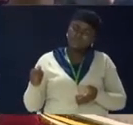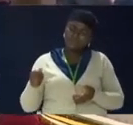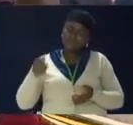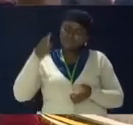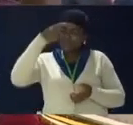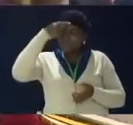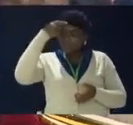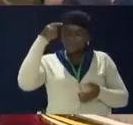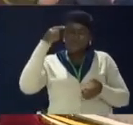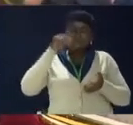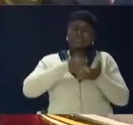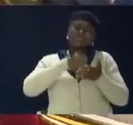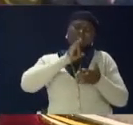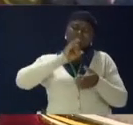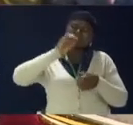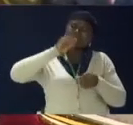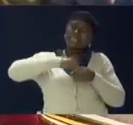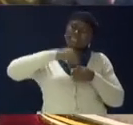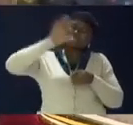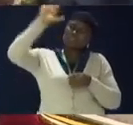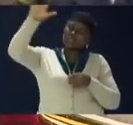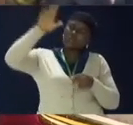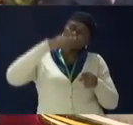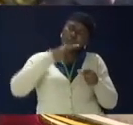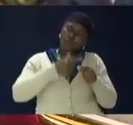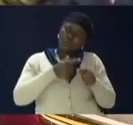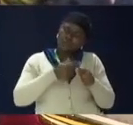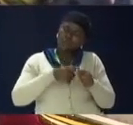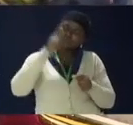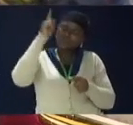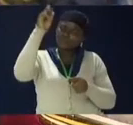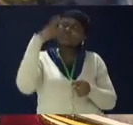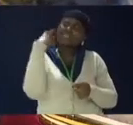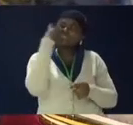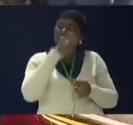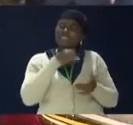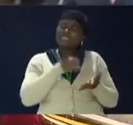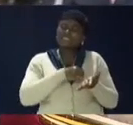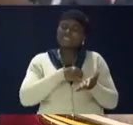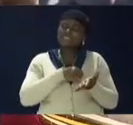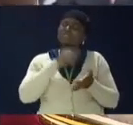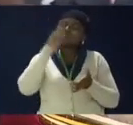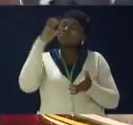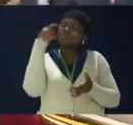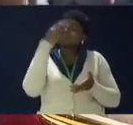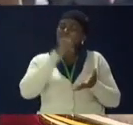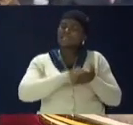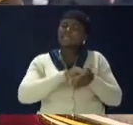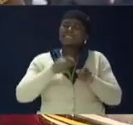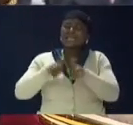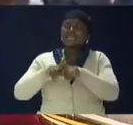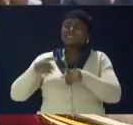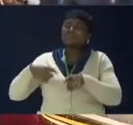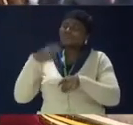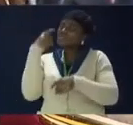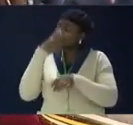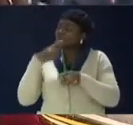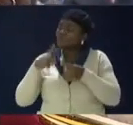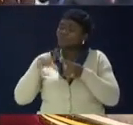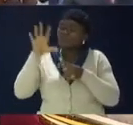Because it is in your word. You said it. You said, as we have spoken in your